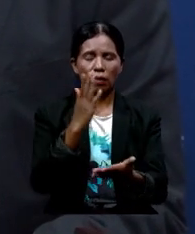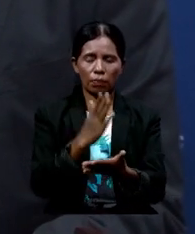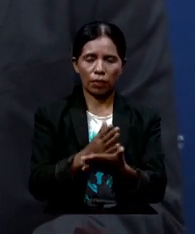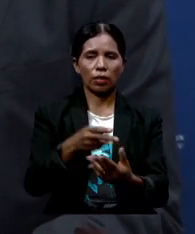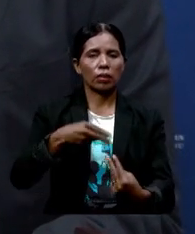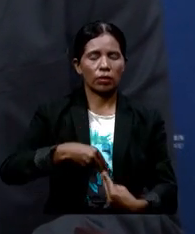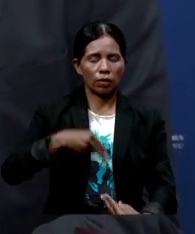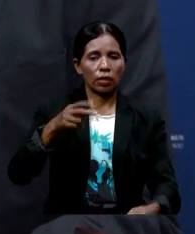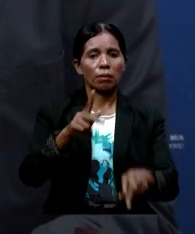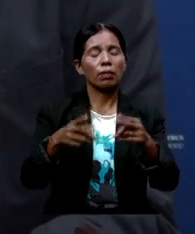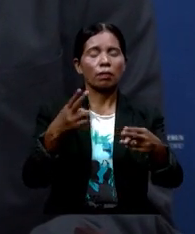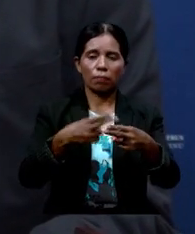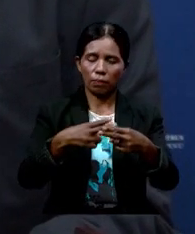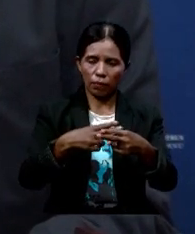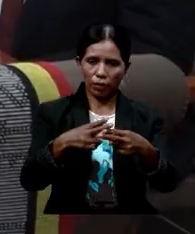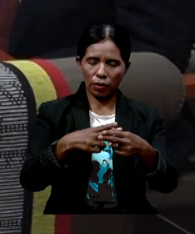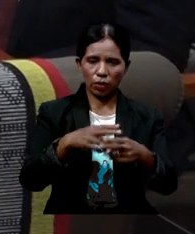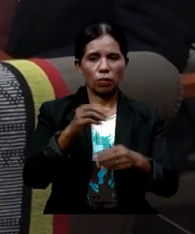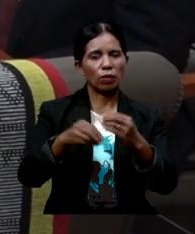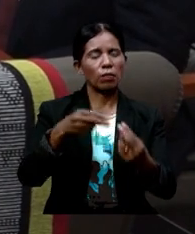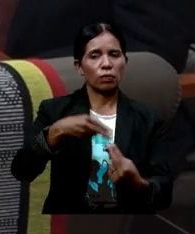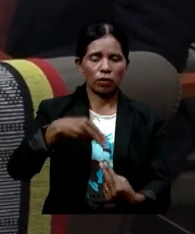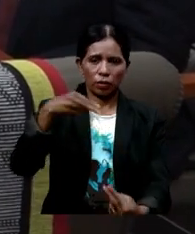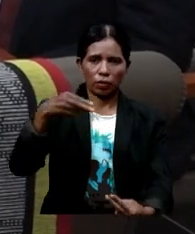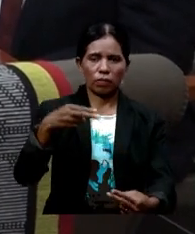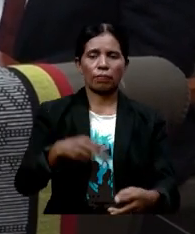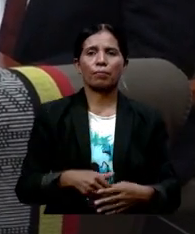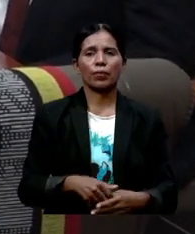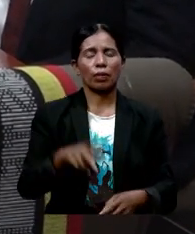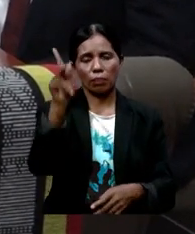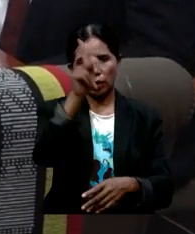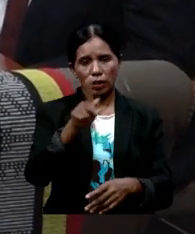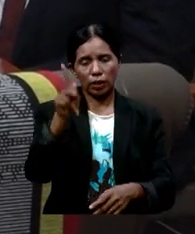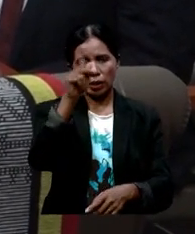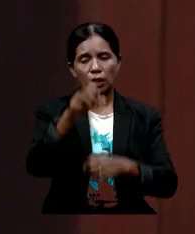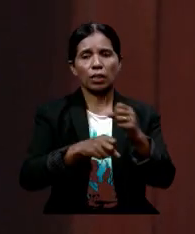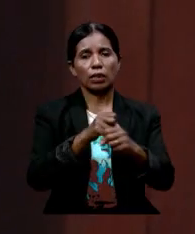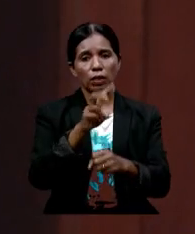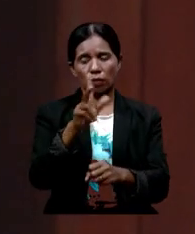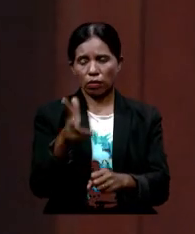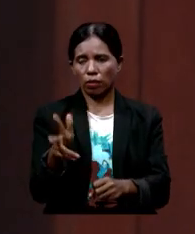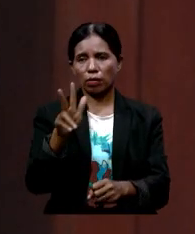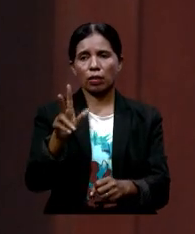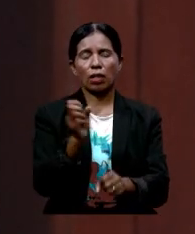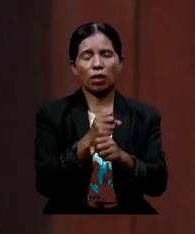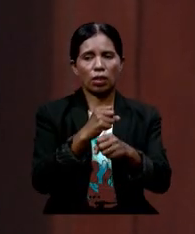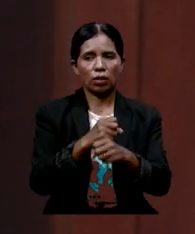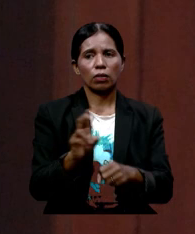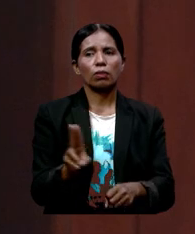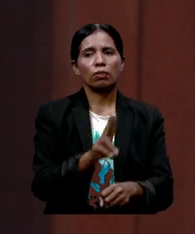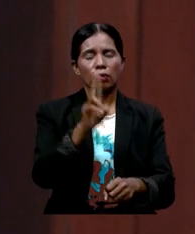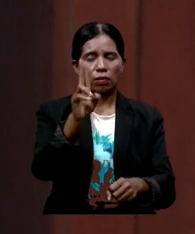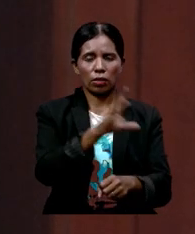stunting and malnutrition. Tuir pesquisa iha tinang riu Roronulu nebe halo husi unidade misaun para combate